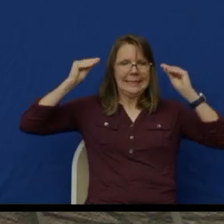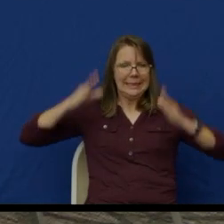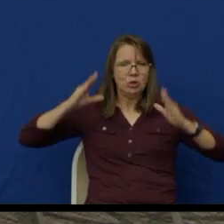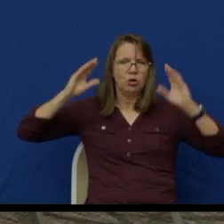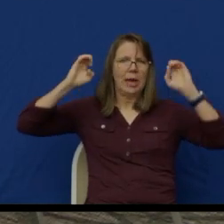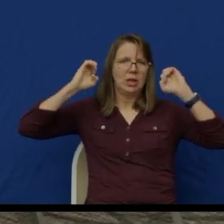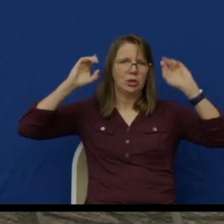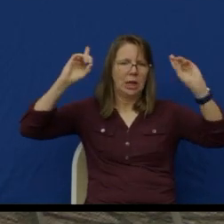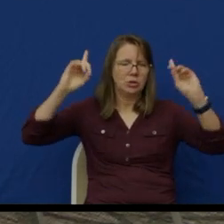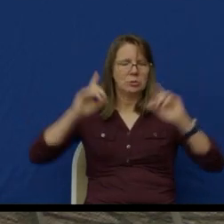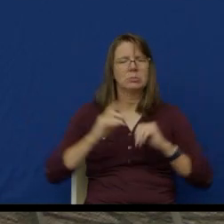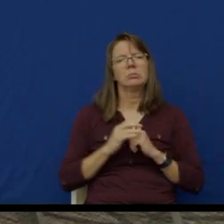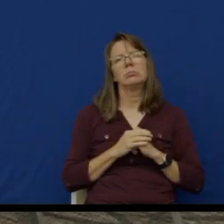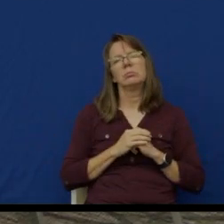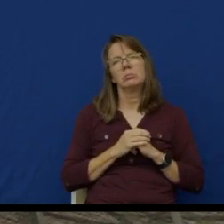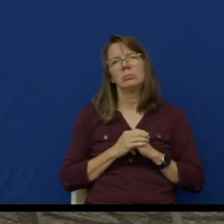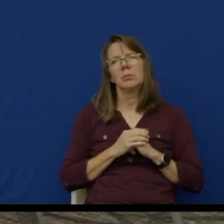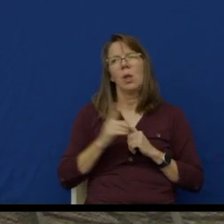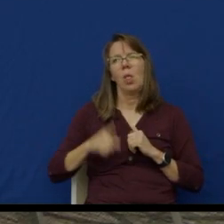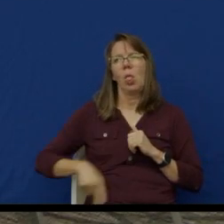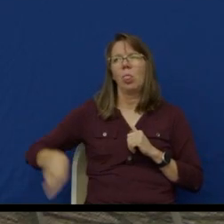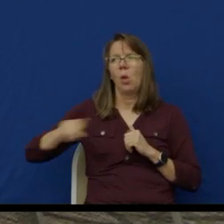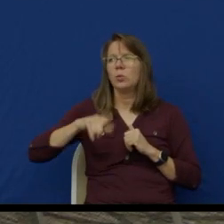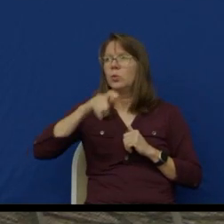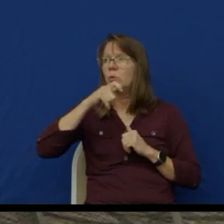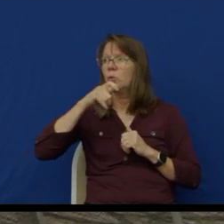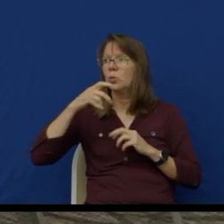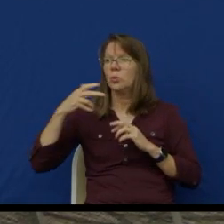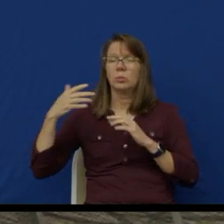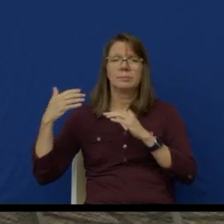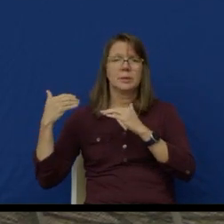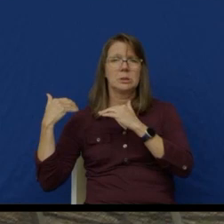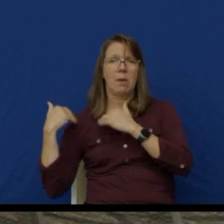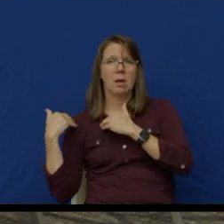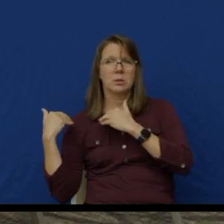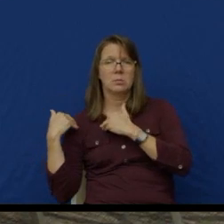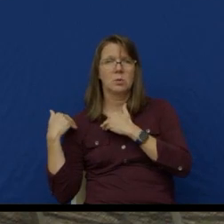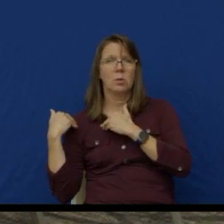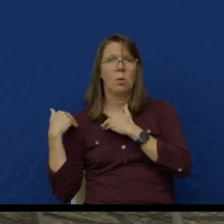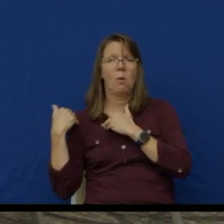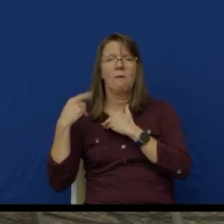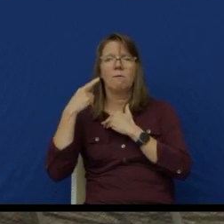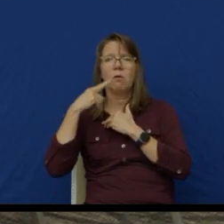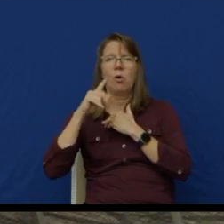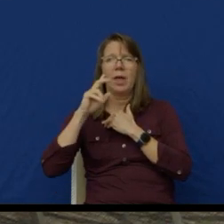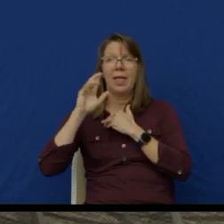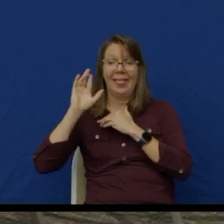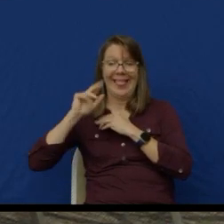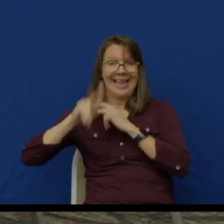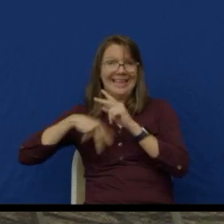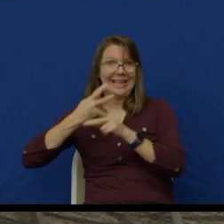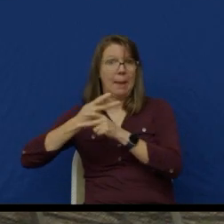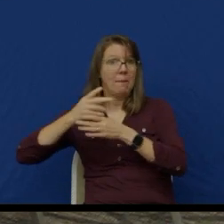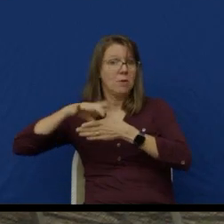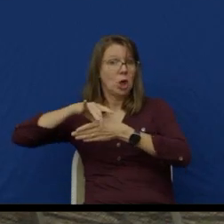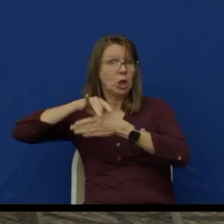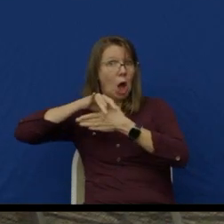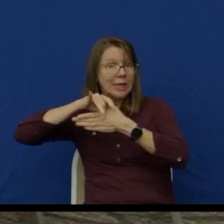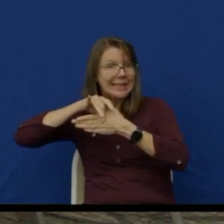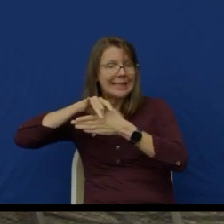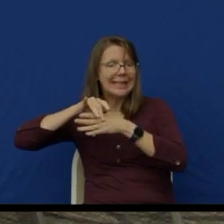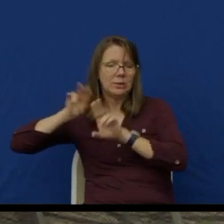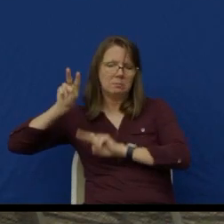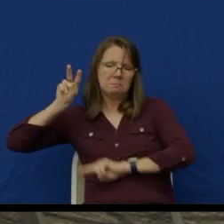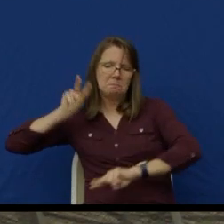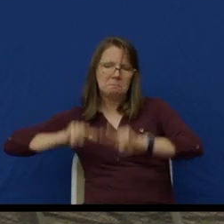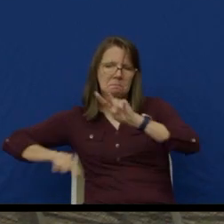those that bear responsibility for the kind of content monitoring